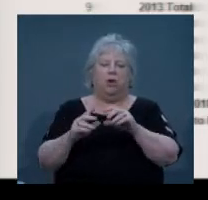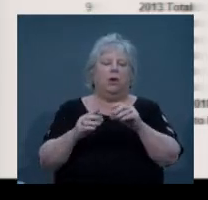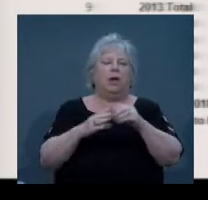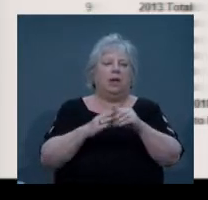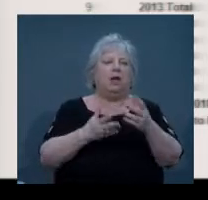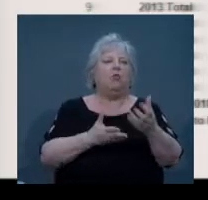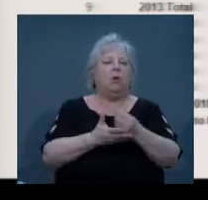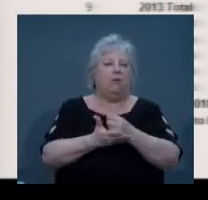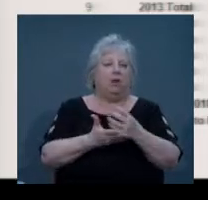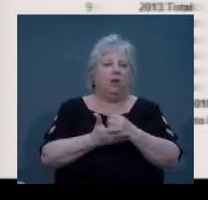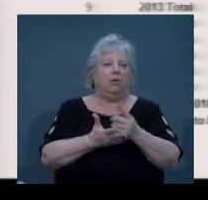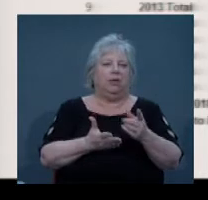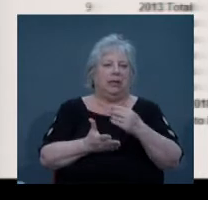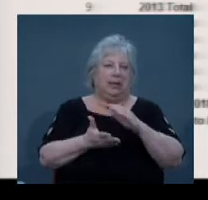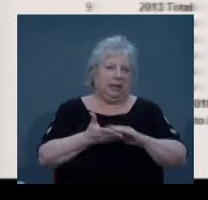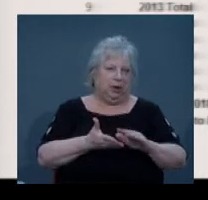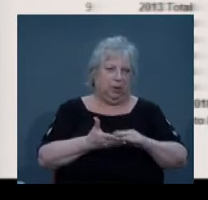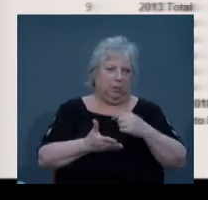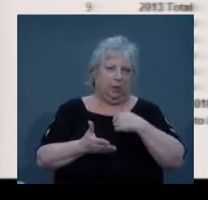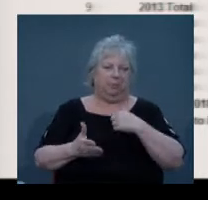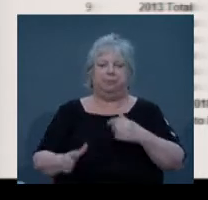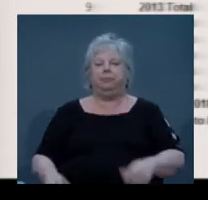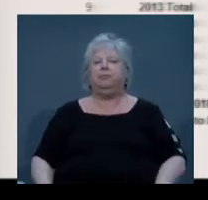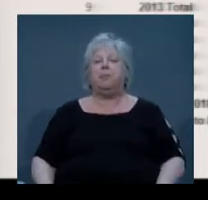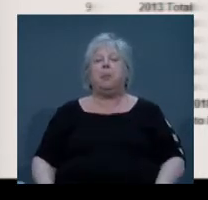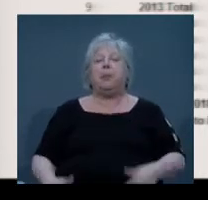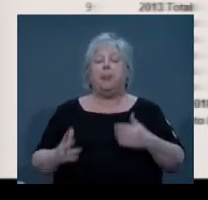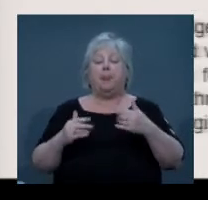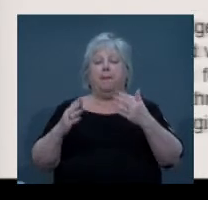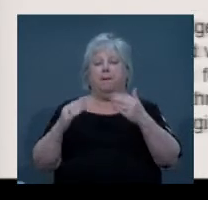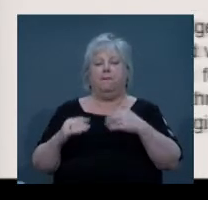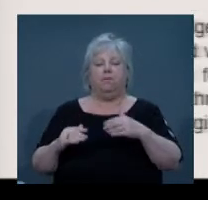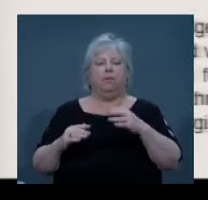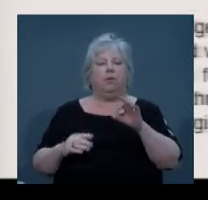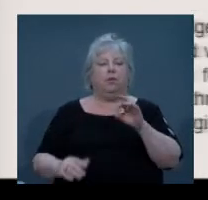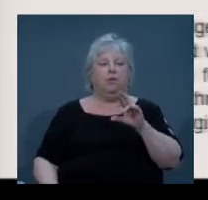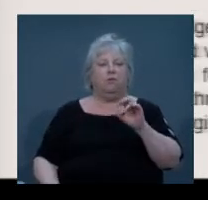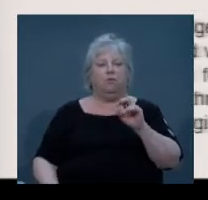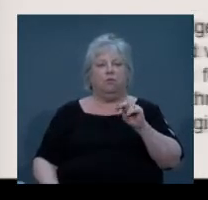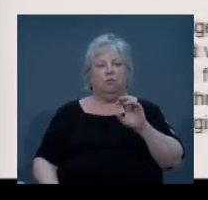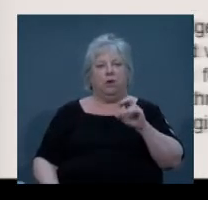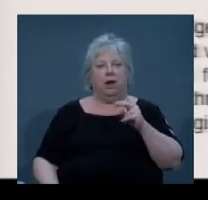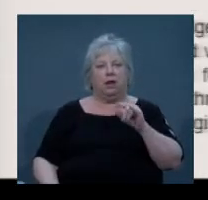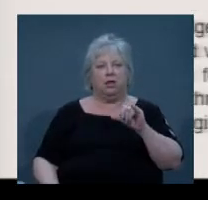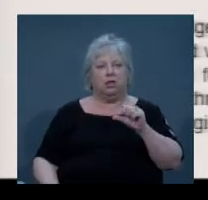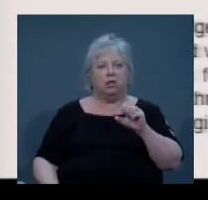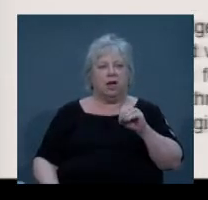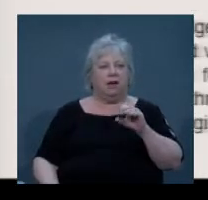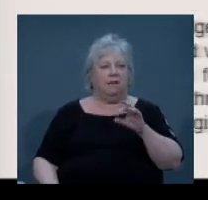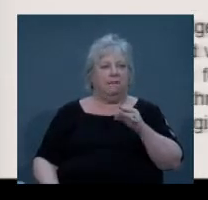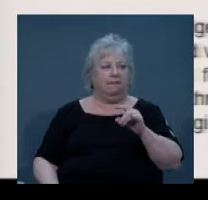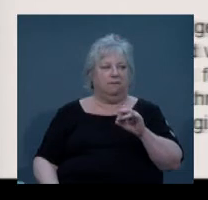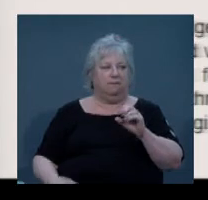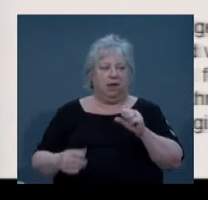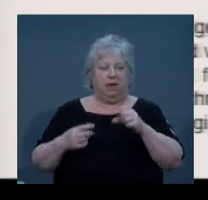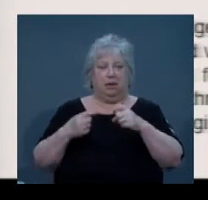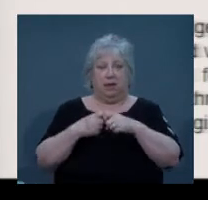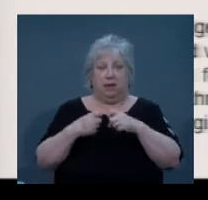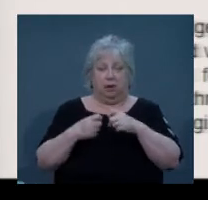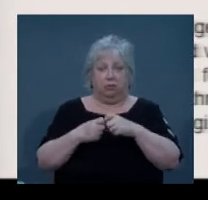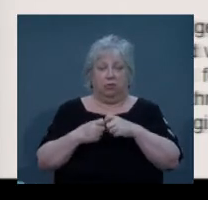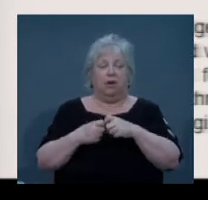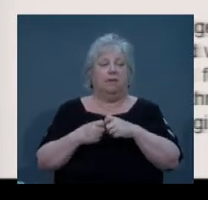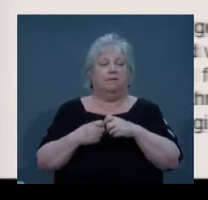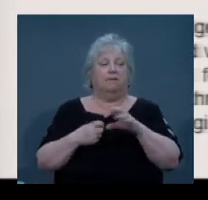revenues, excuse me. Okay, now we'll move on to our franchise fees. Our electric franchise